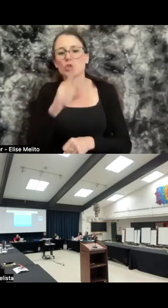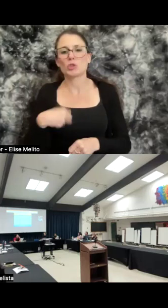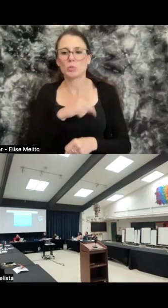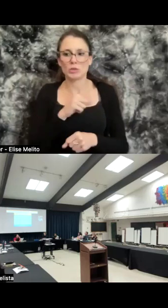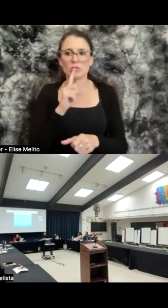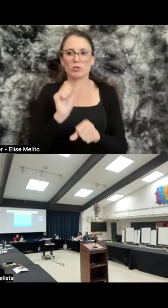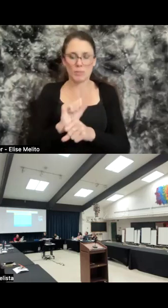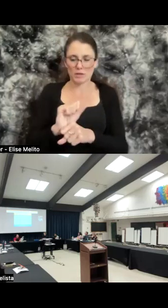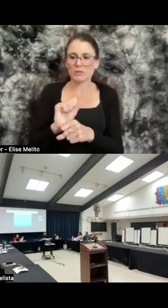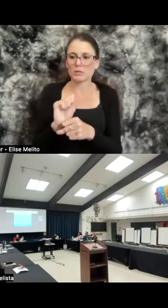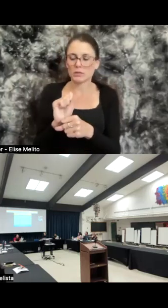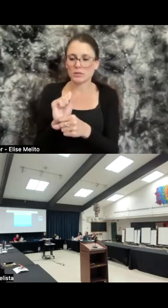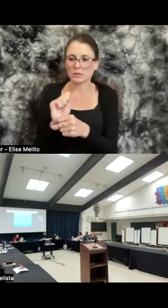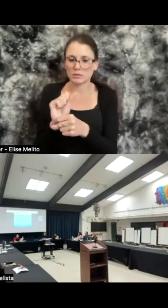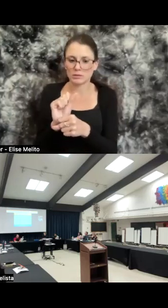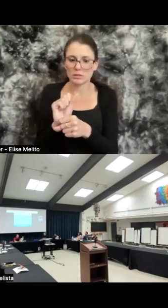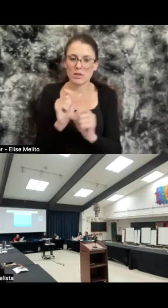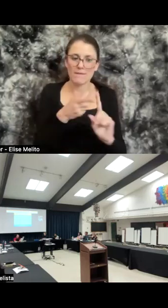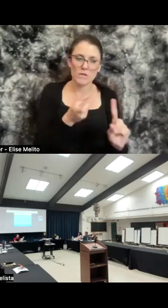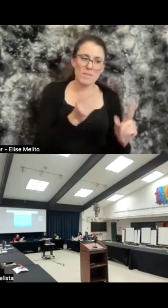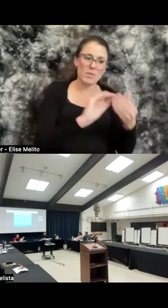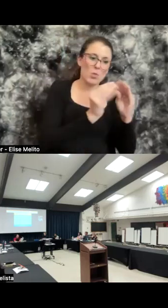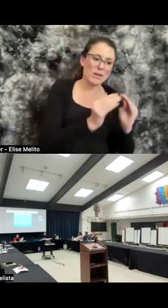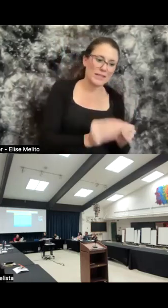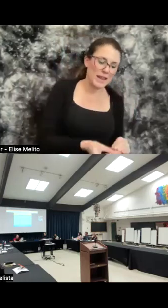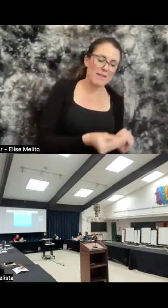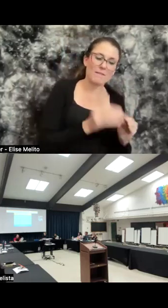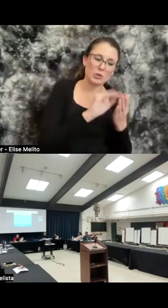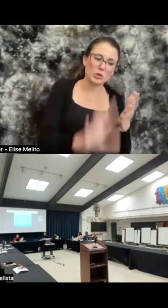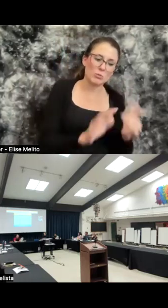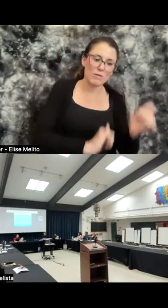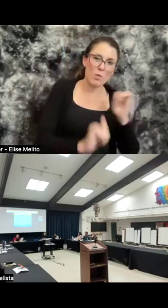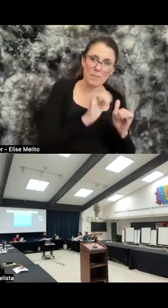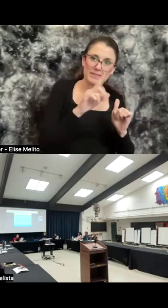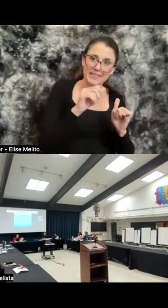from the actual quantitative or student performance data as